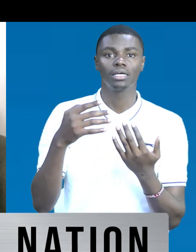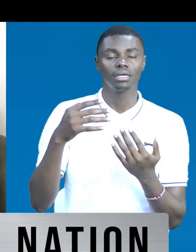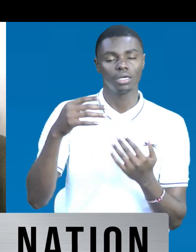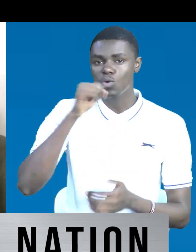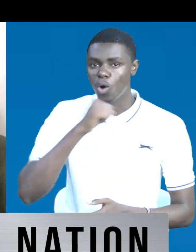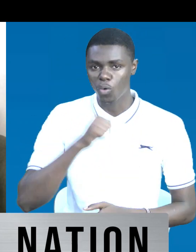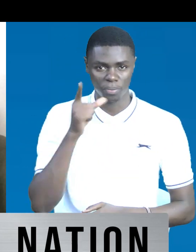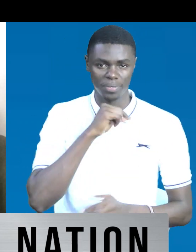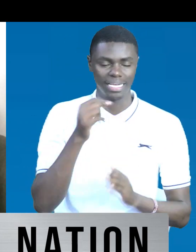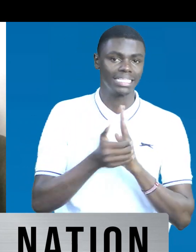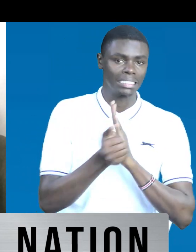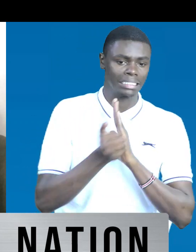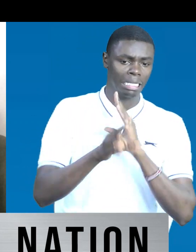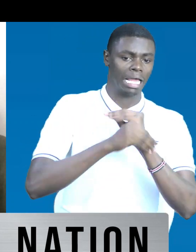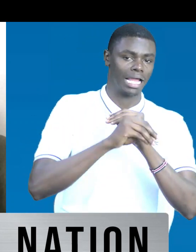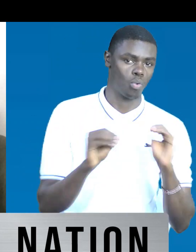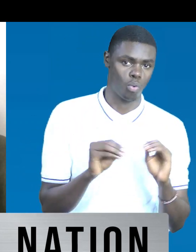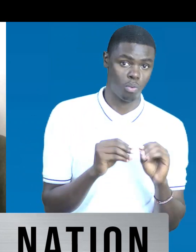brackets.